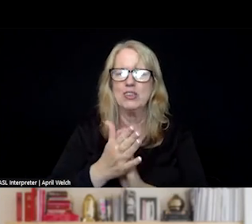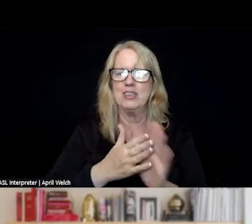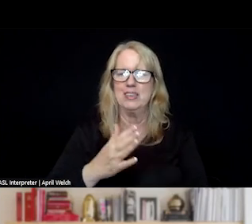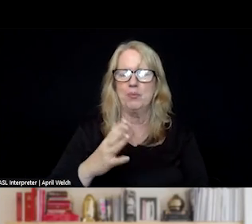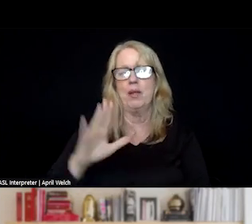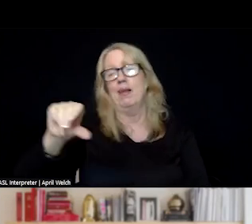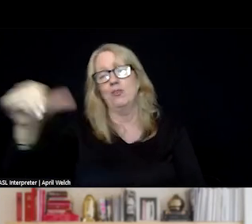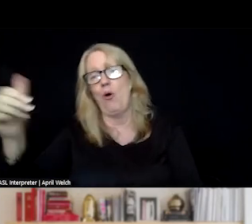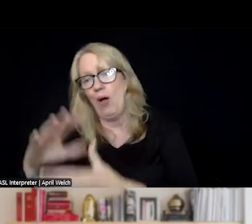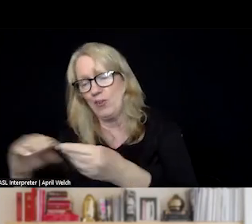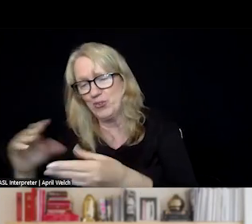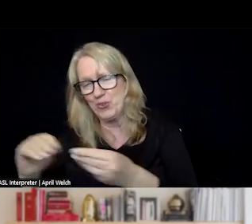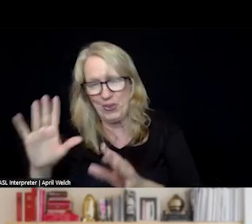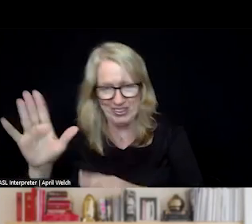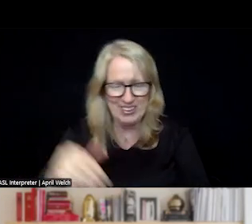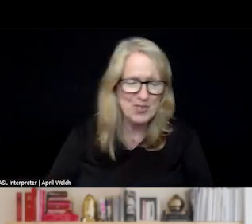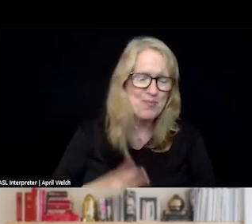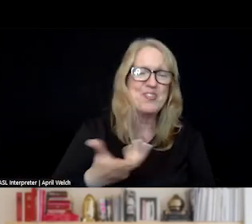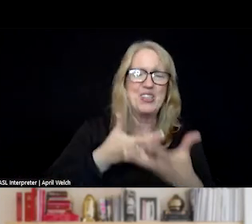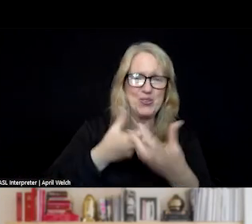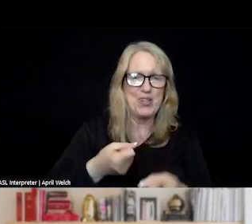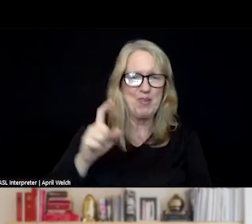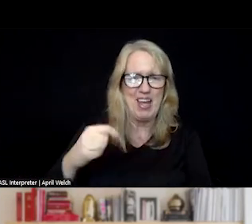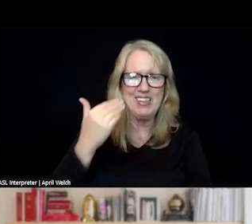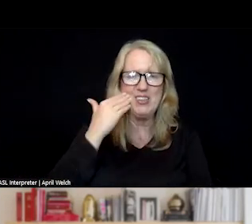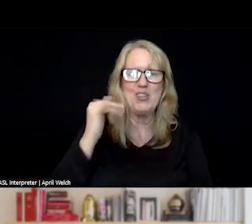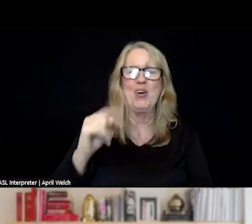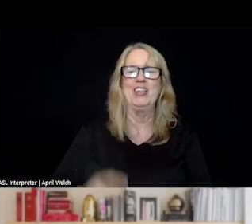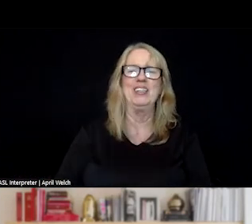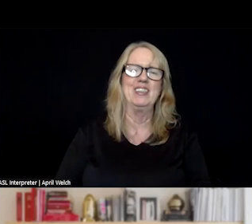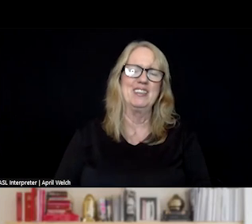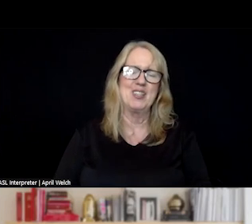nother story. Trust me, I need to know it. And so